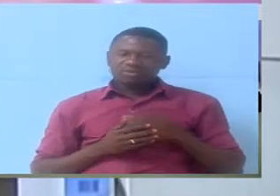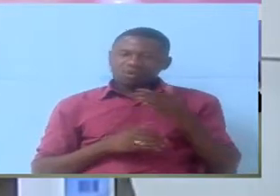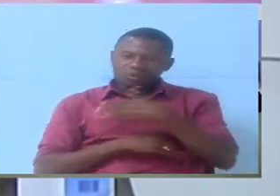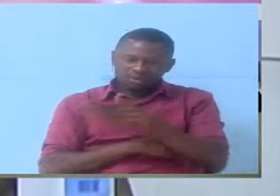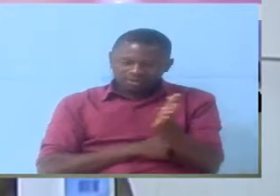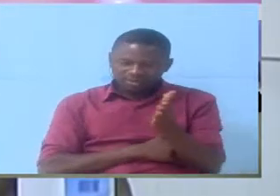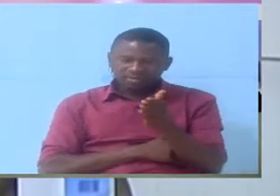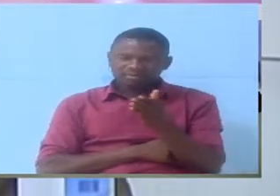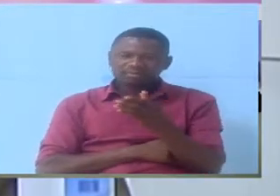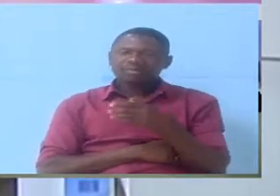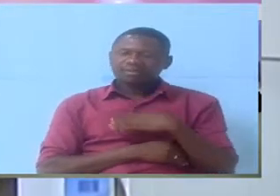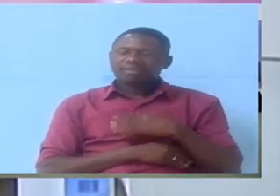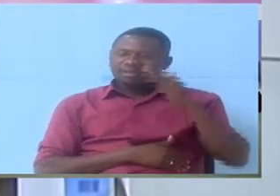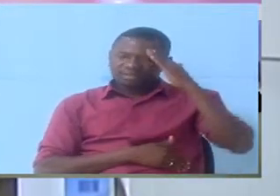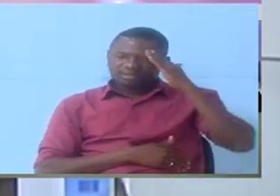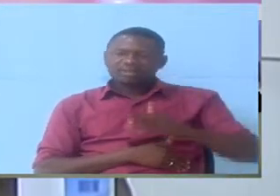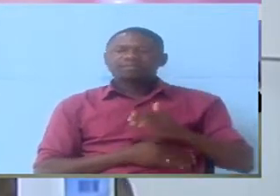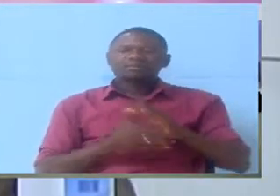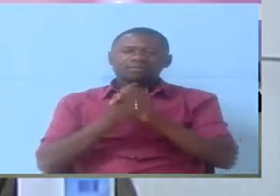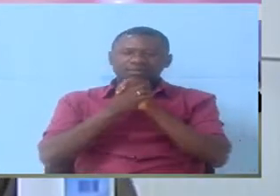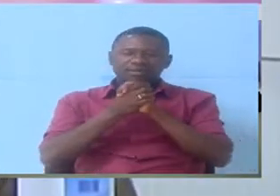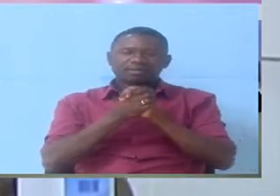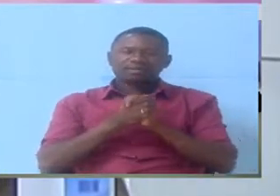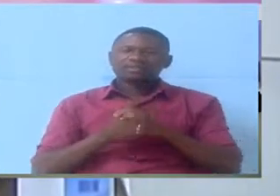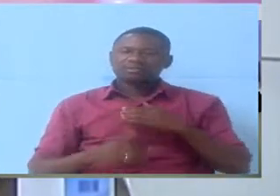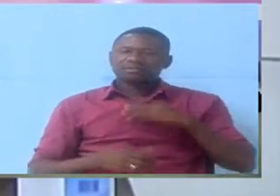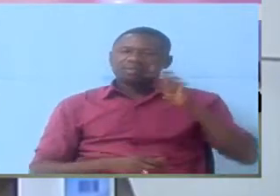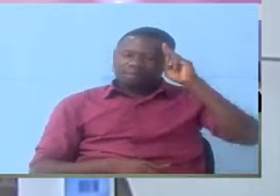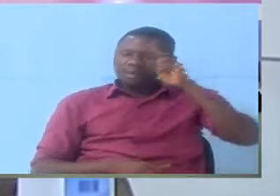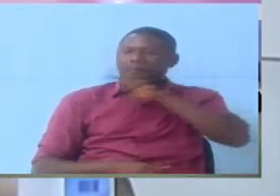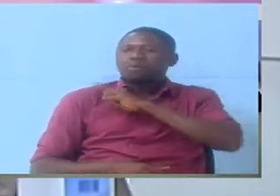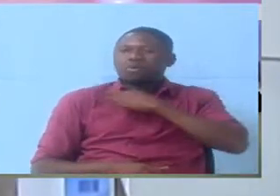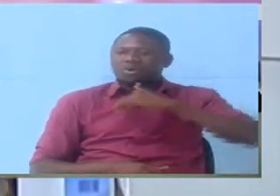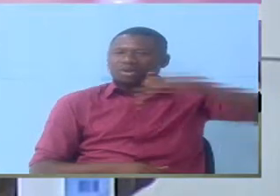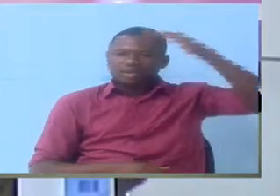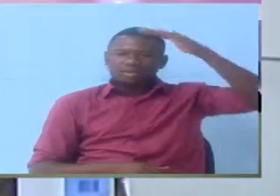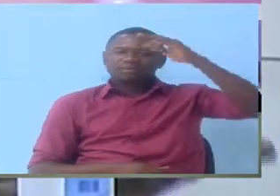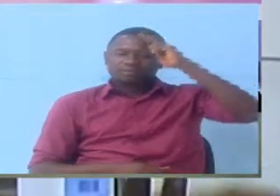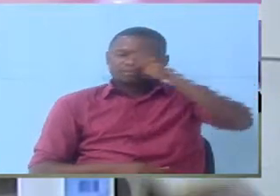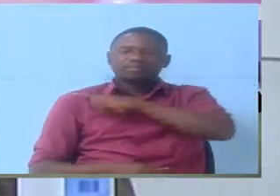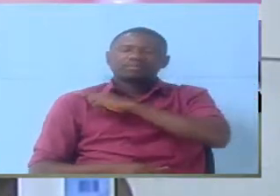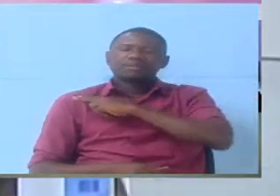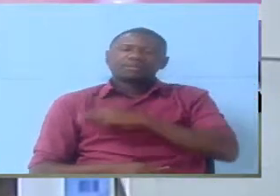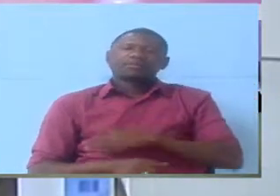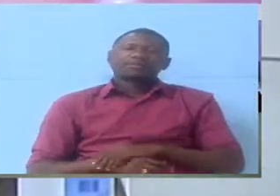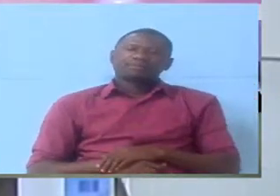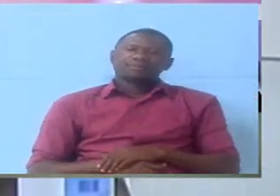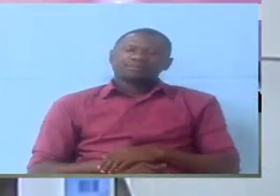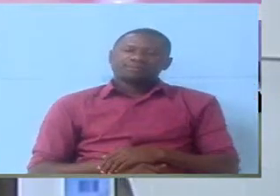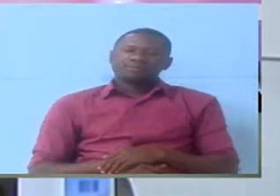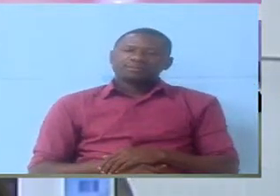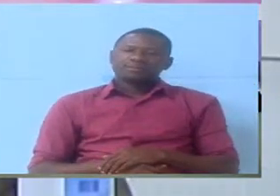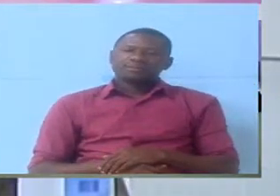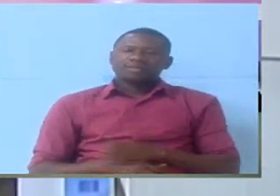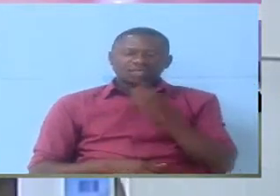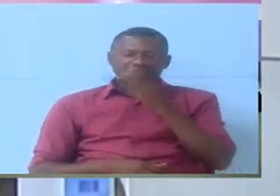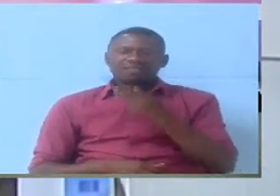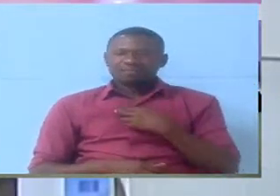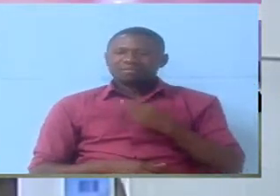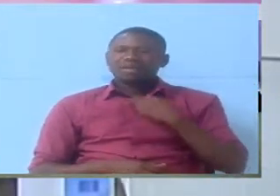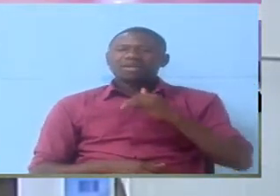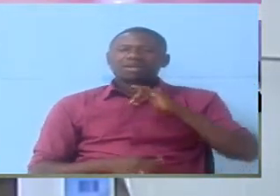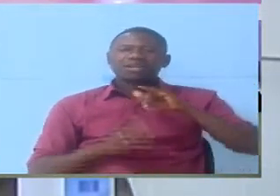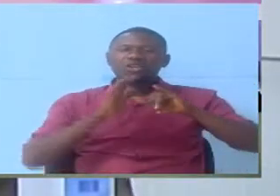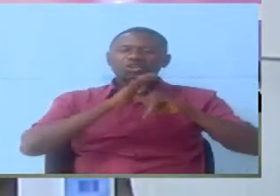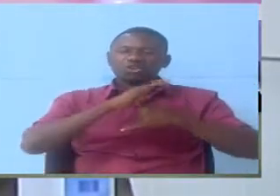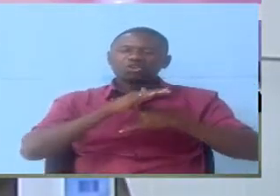Ringaje, I complimented him. Na Kontong, I said, Nakeba. I called my elder. He said, Nadinding. He said,